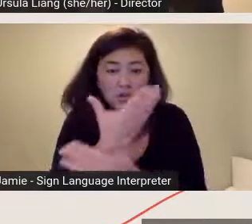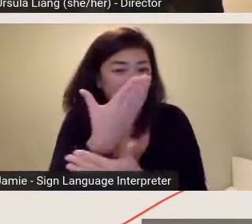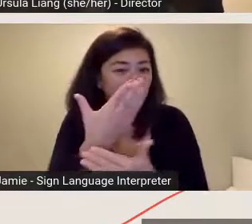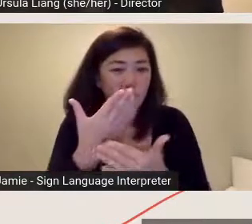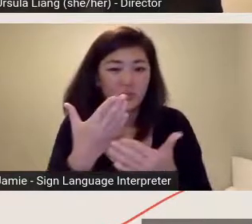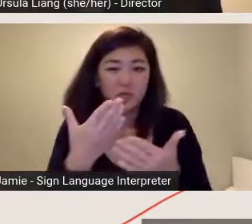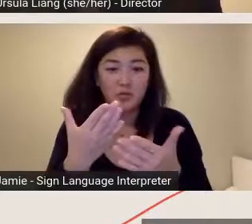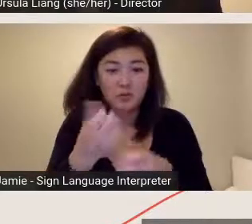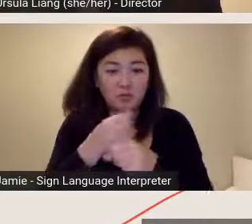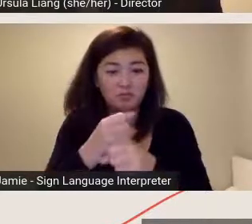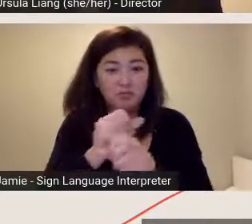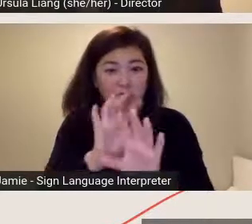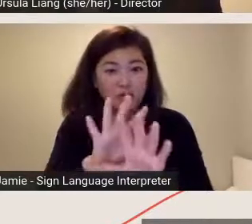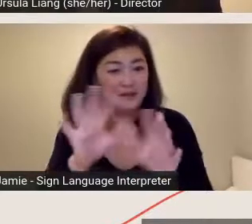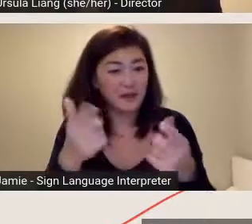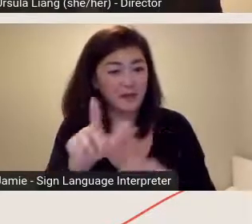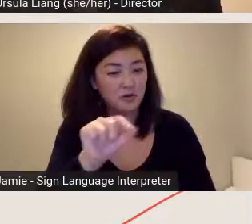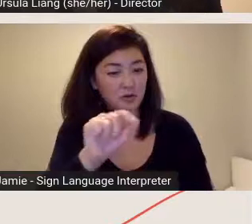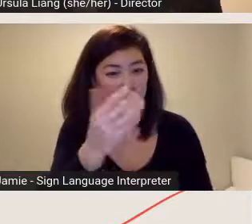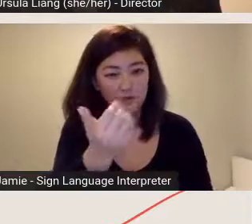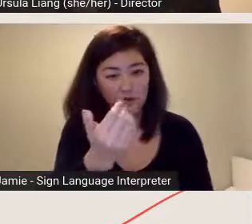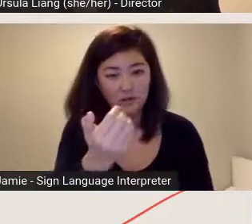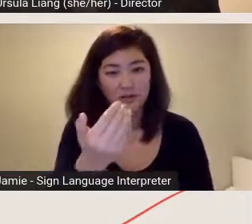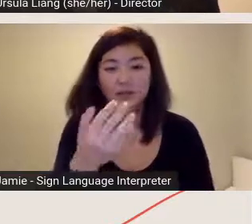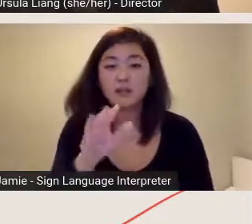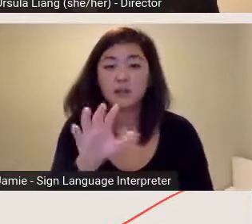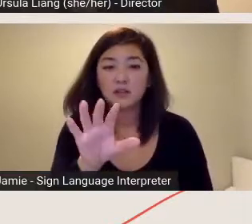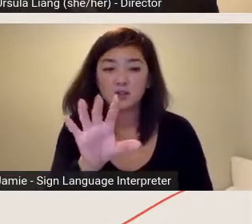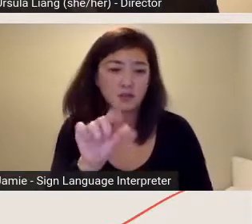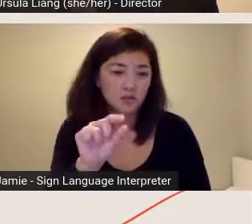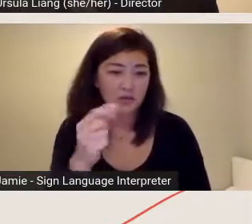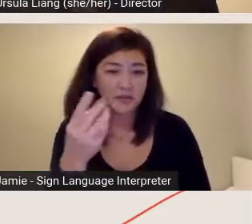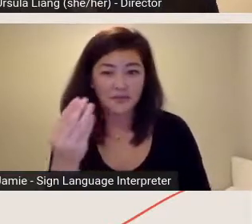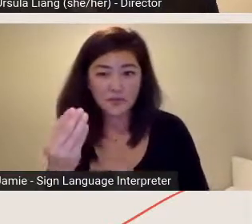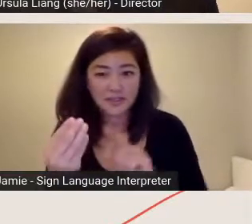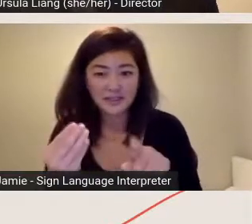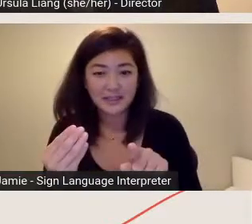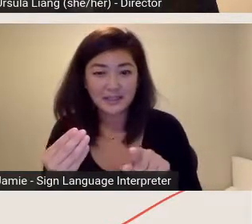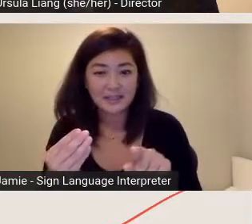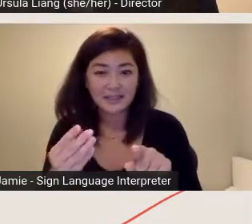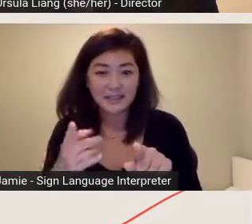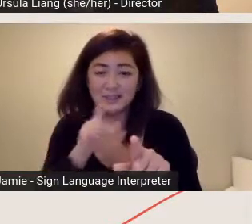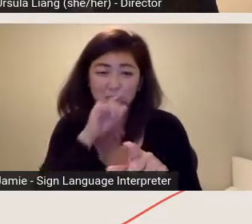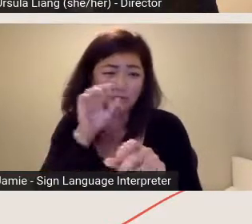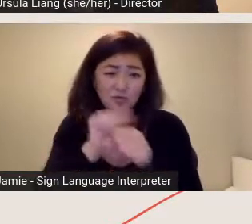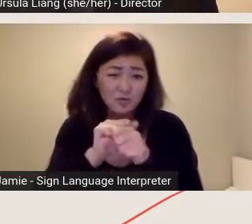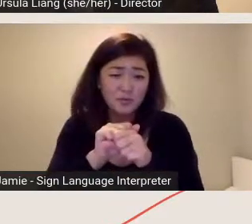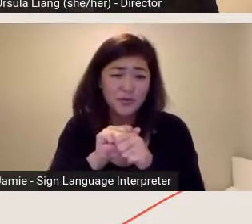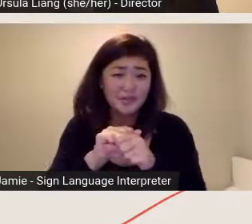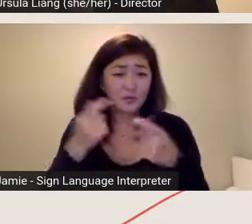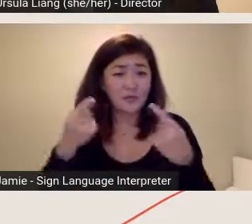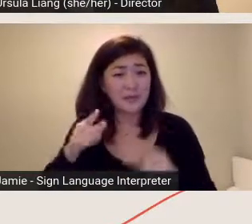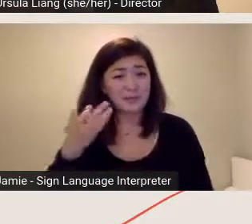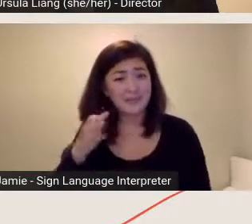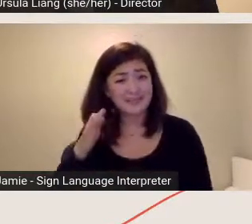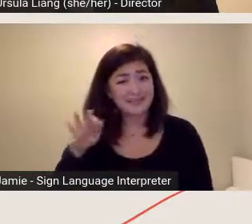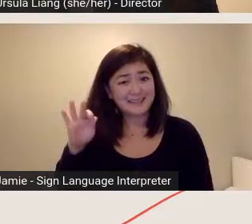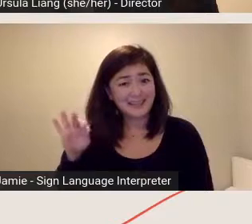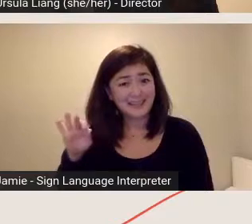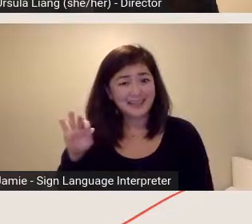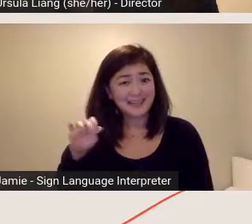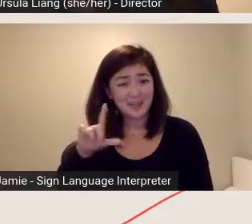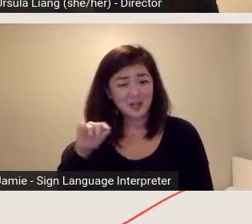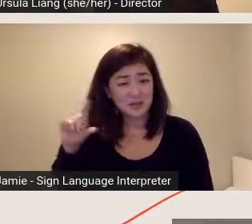way more dramatic than anything that was happening in 1999 and 2000, around it, targeted policing,